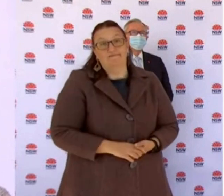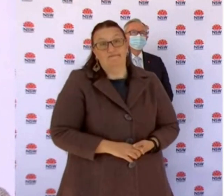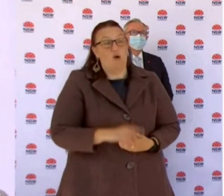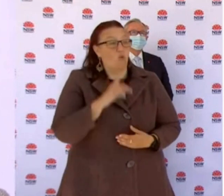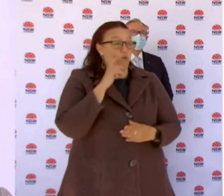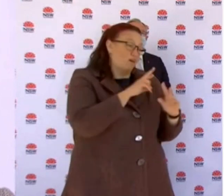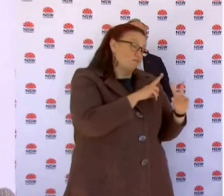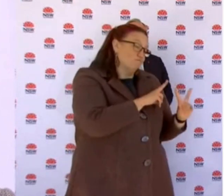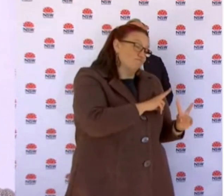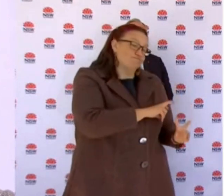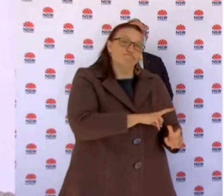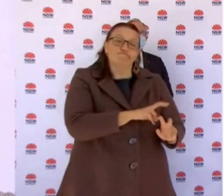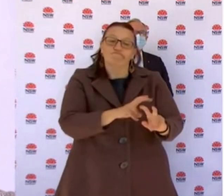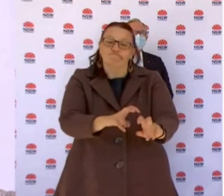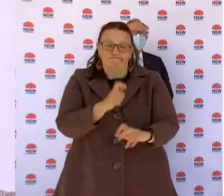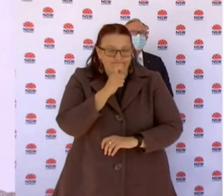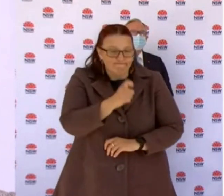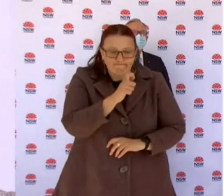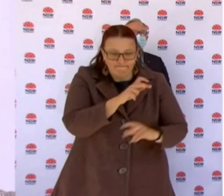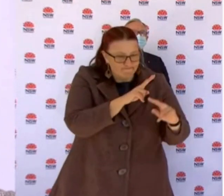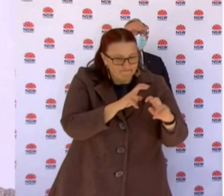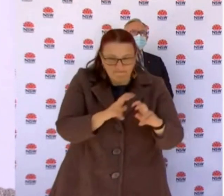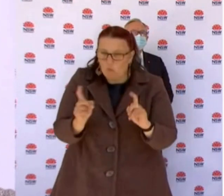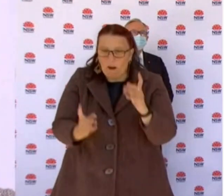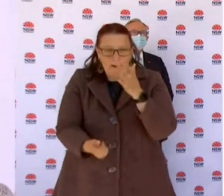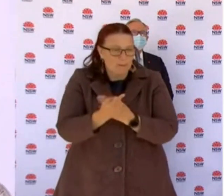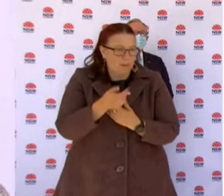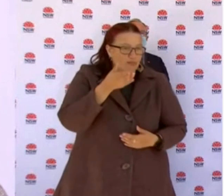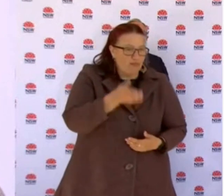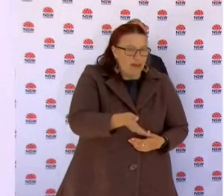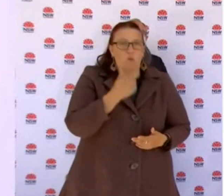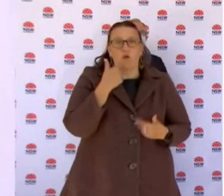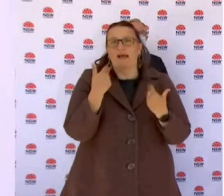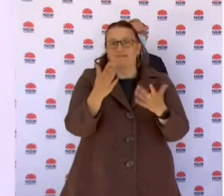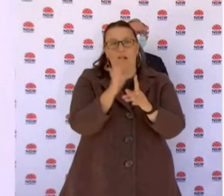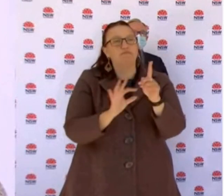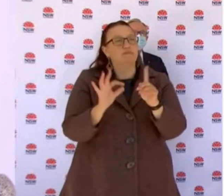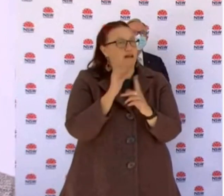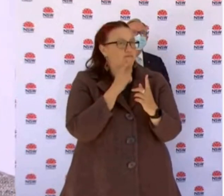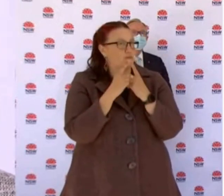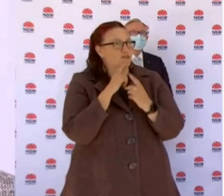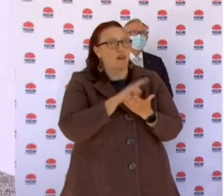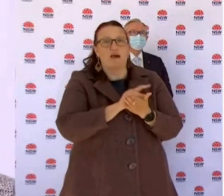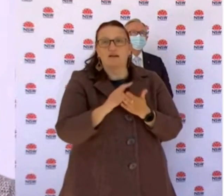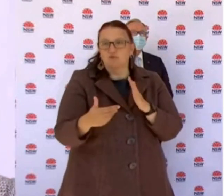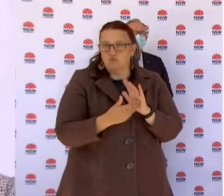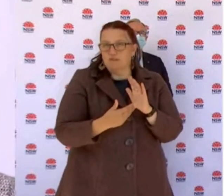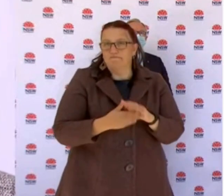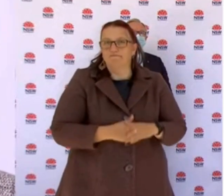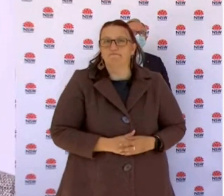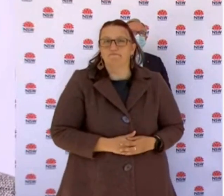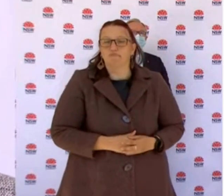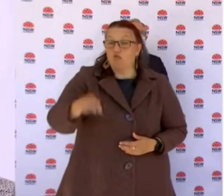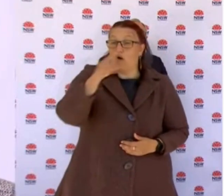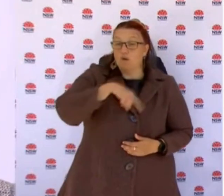at that event and we'll provide some updated advice later today. We're just reviewing the results from extensive testing around